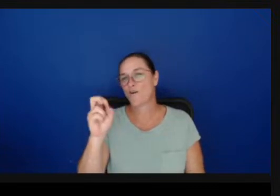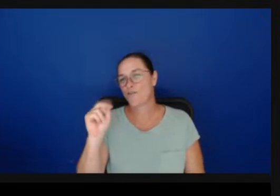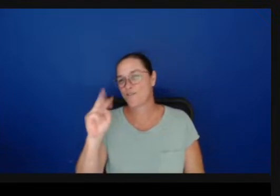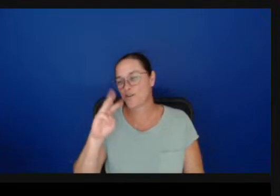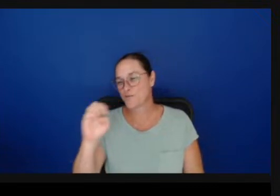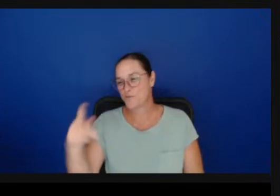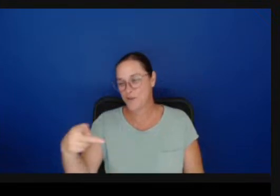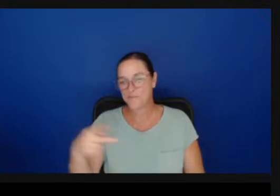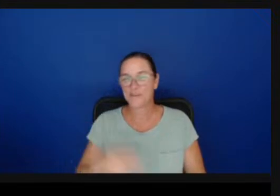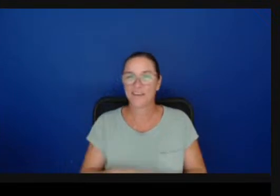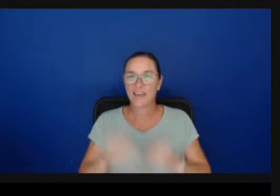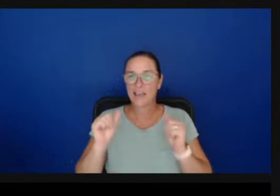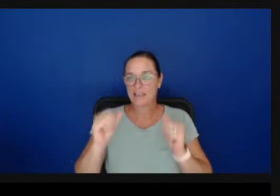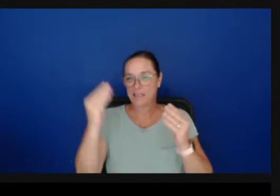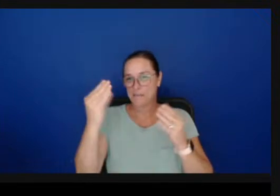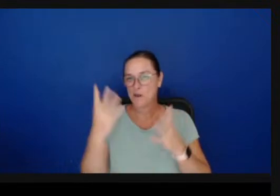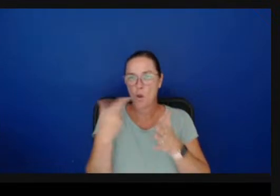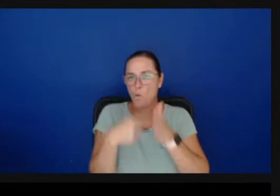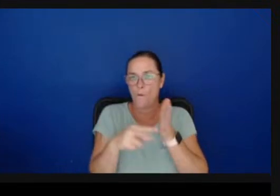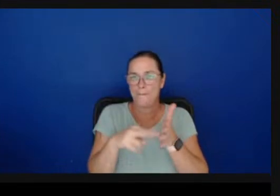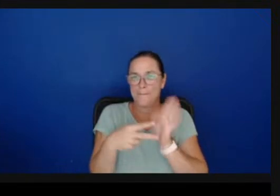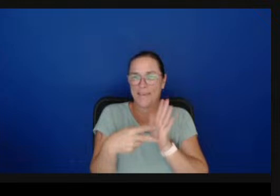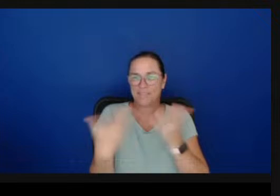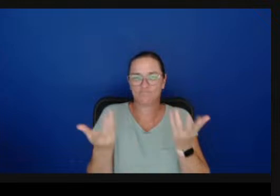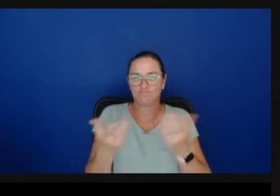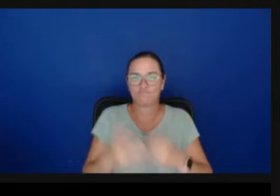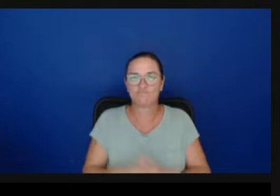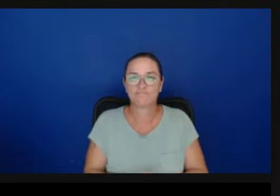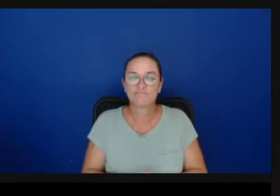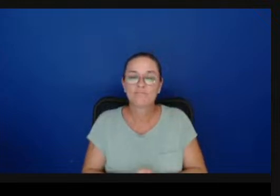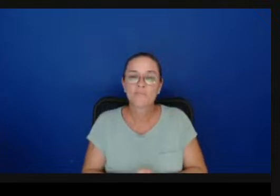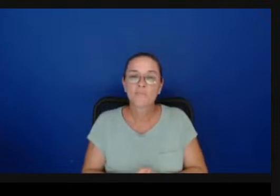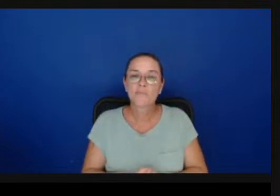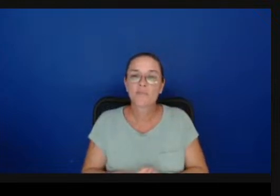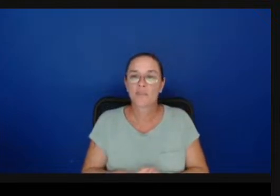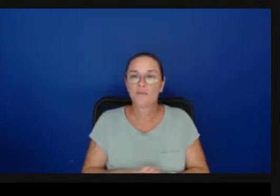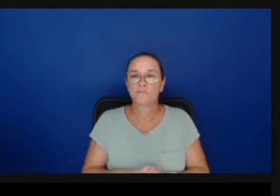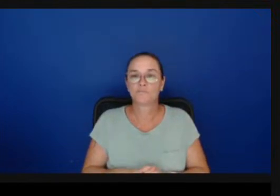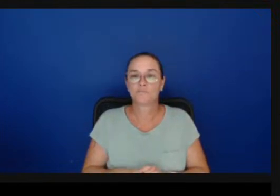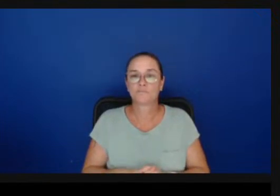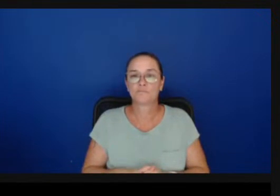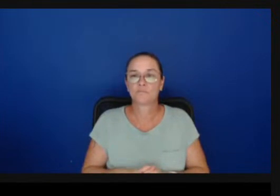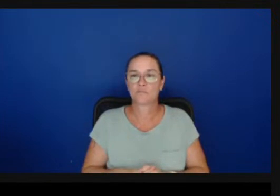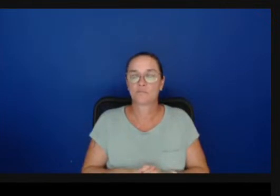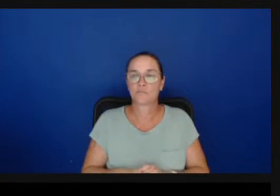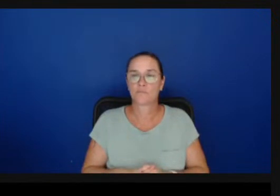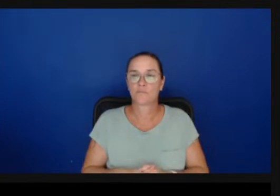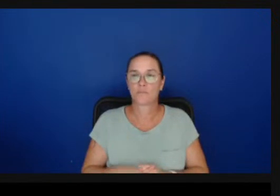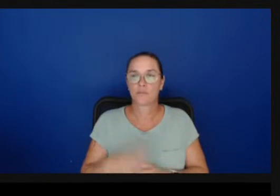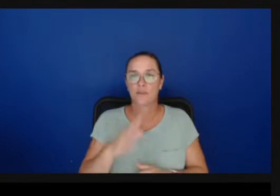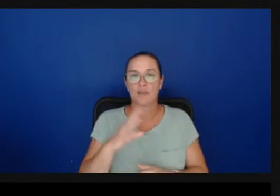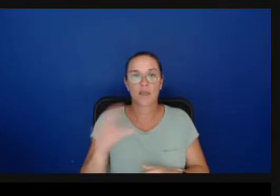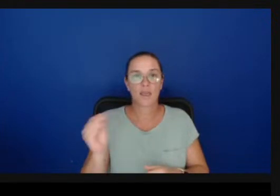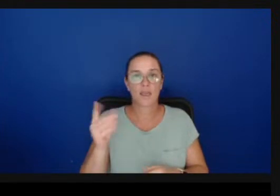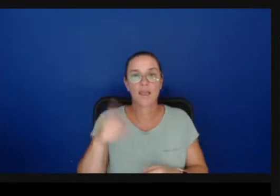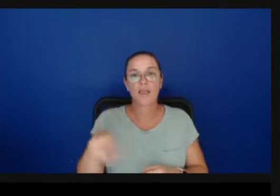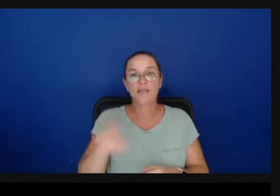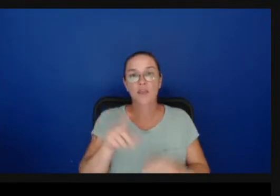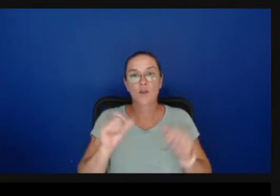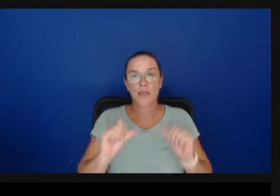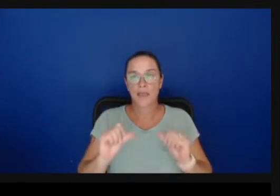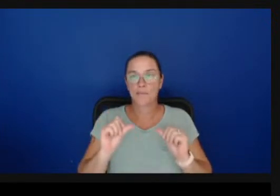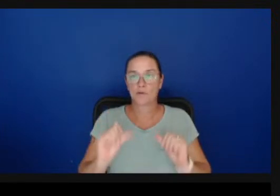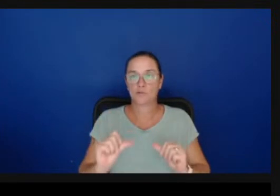can educate me on that. That'd be great. So they have these, and they're able to split a